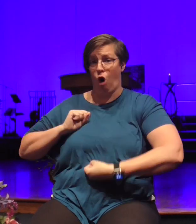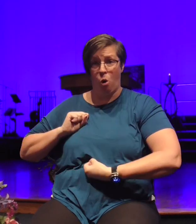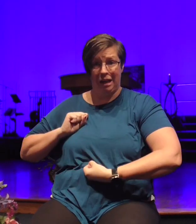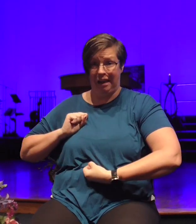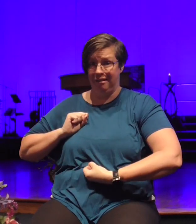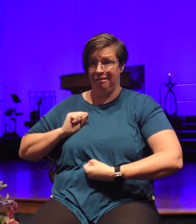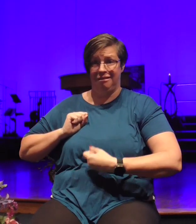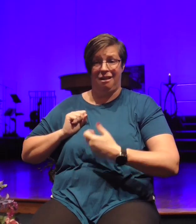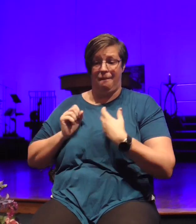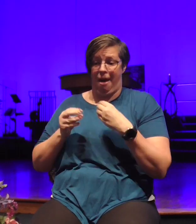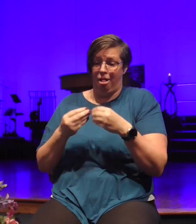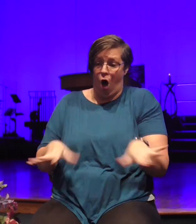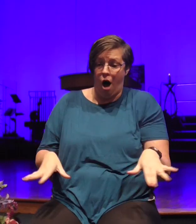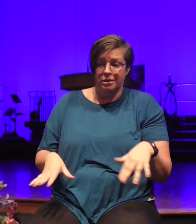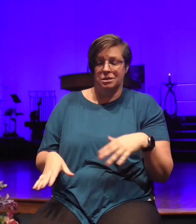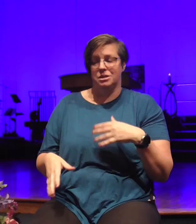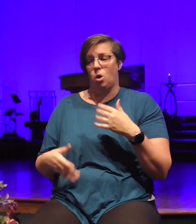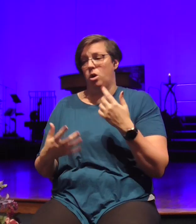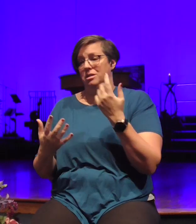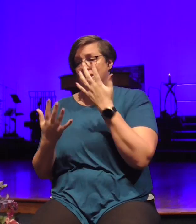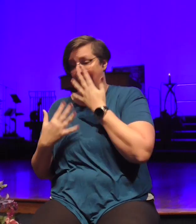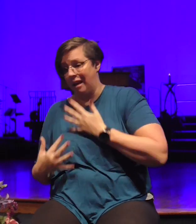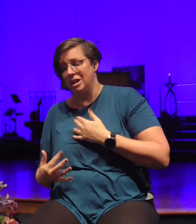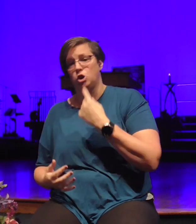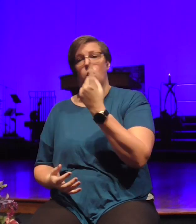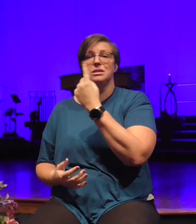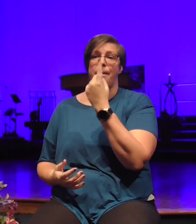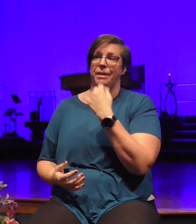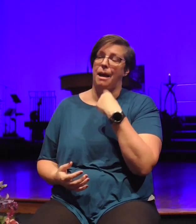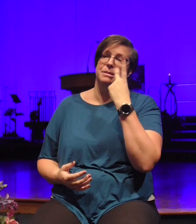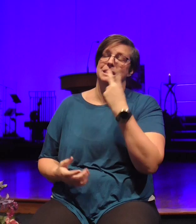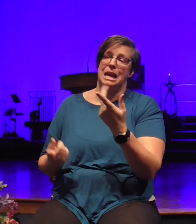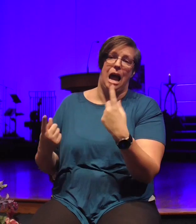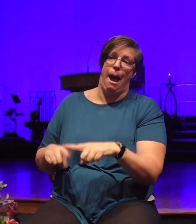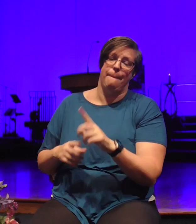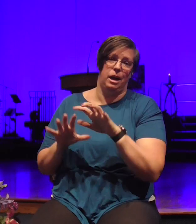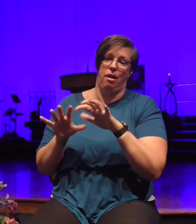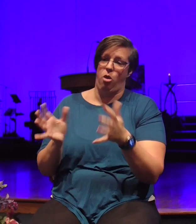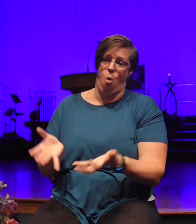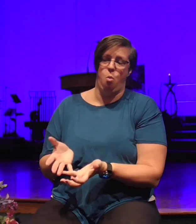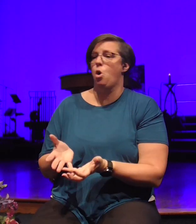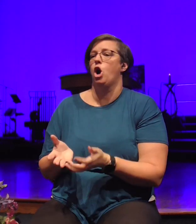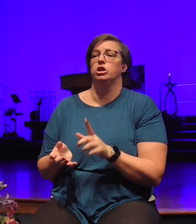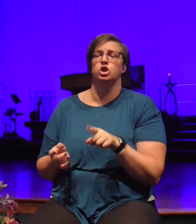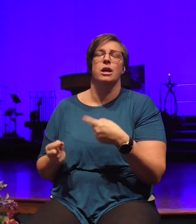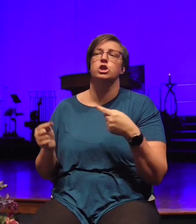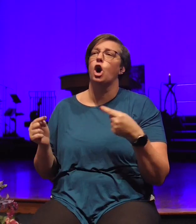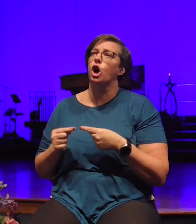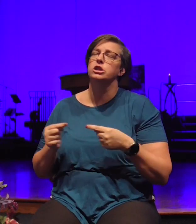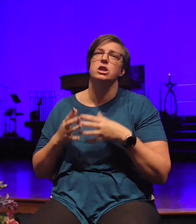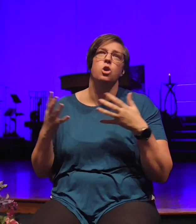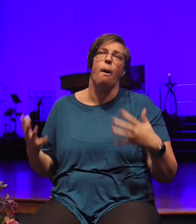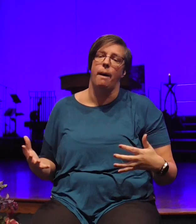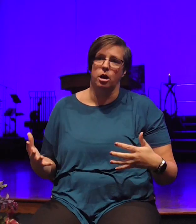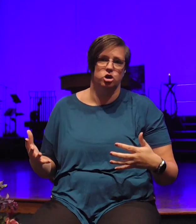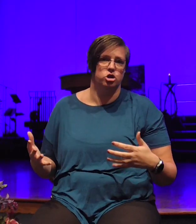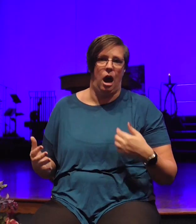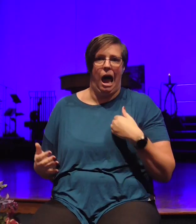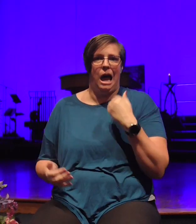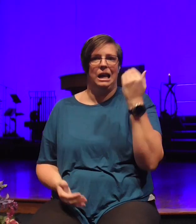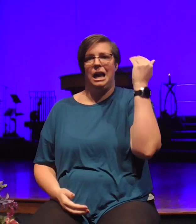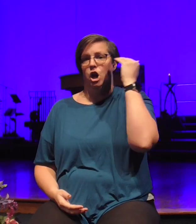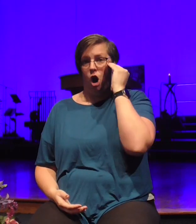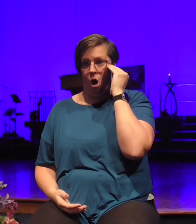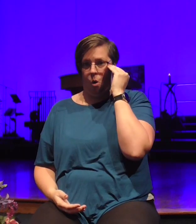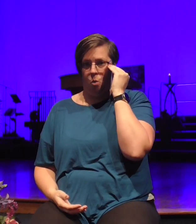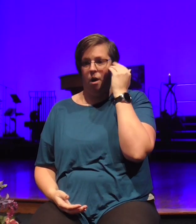a betrayal, or a sadness, or something I'm seeing going on in the world that just hurts so much, I can know that the